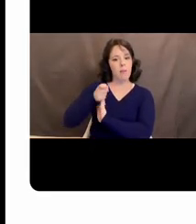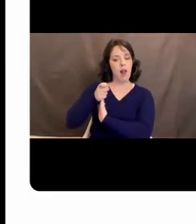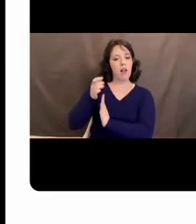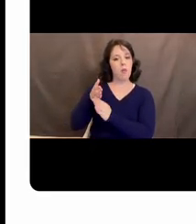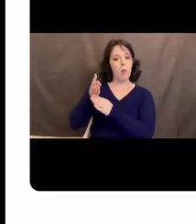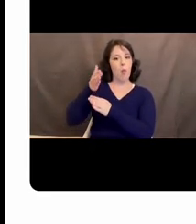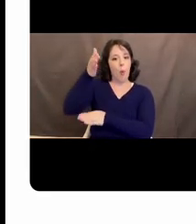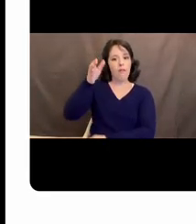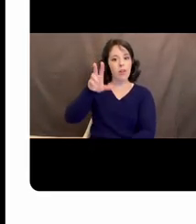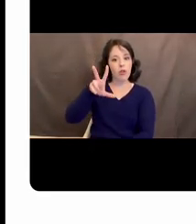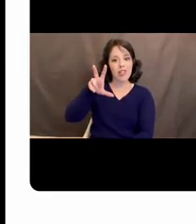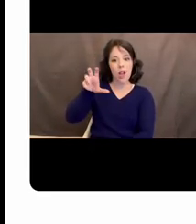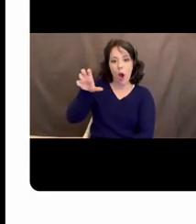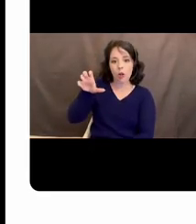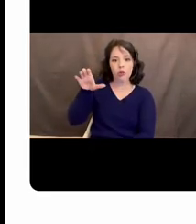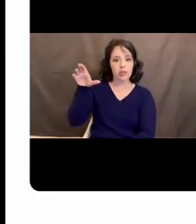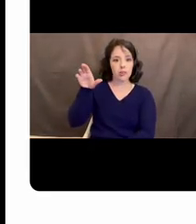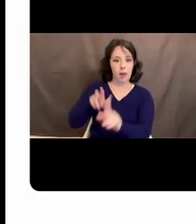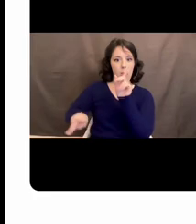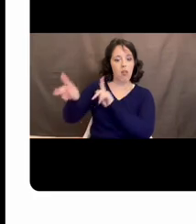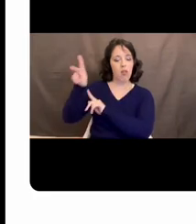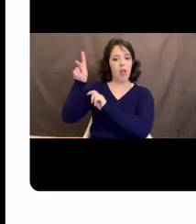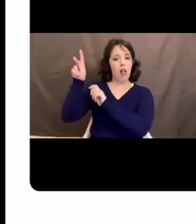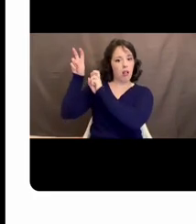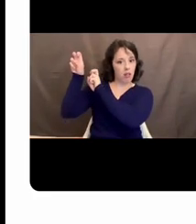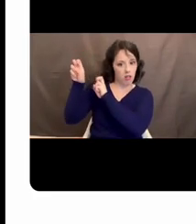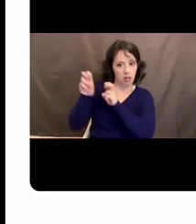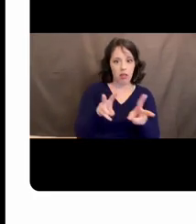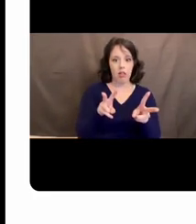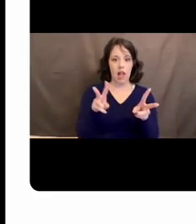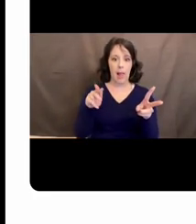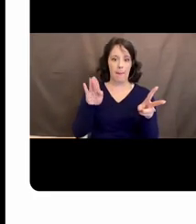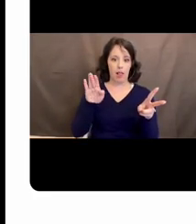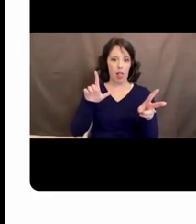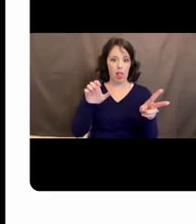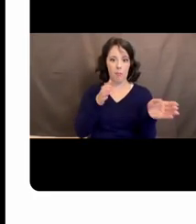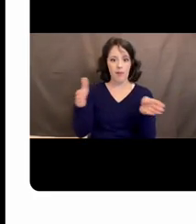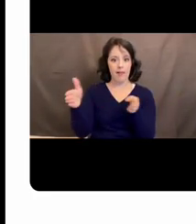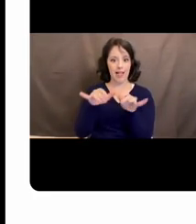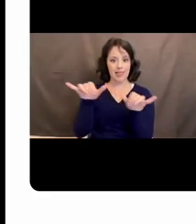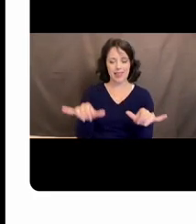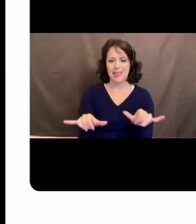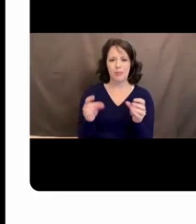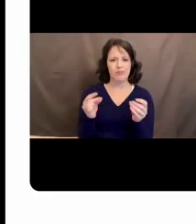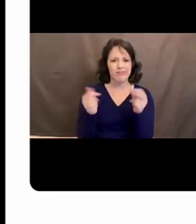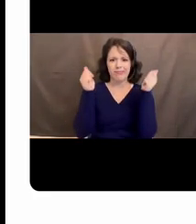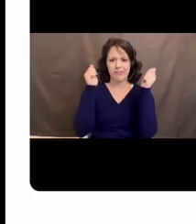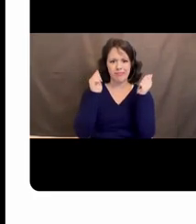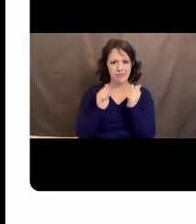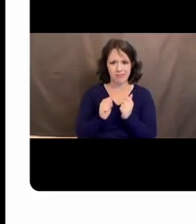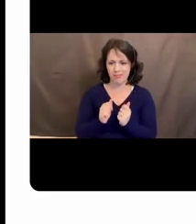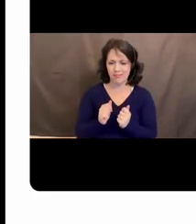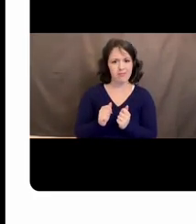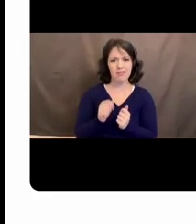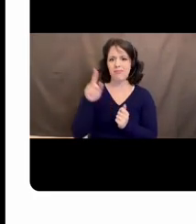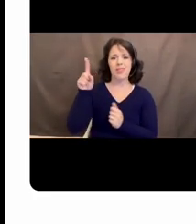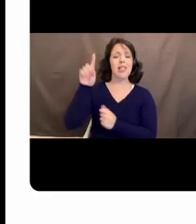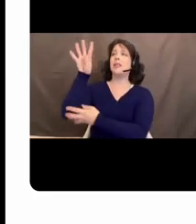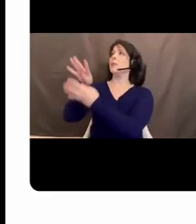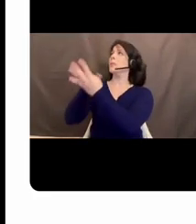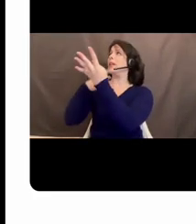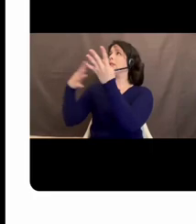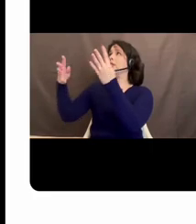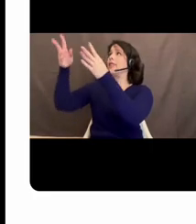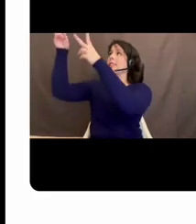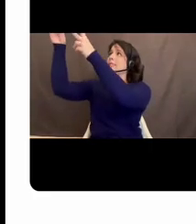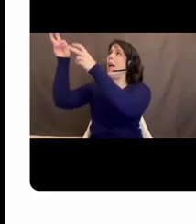directly into the ABLE plan system. And it happened within minutes. They used a spreadsheet that they were able to download from their